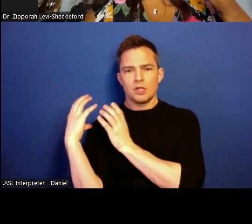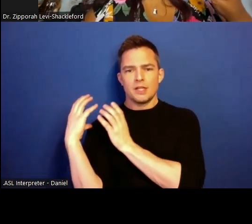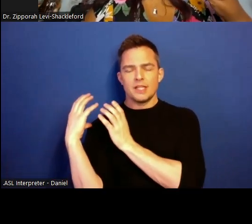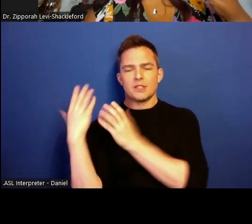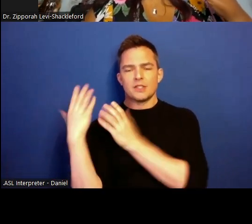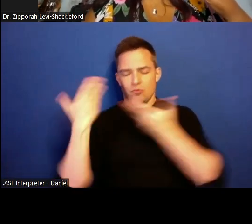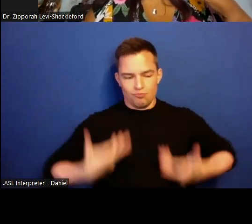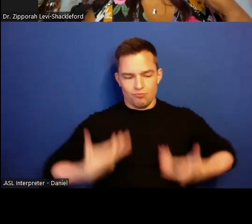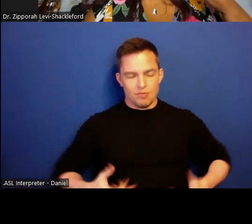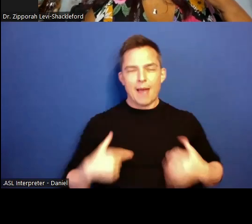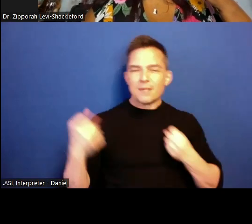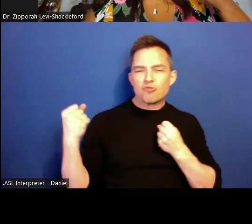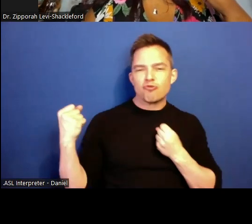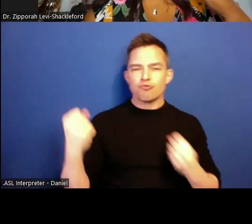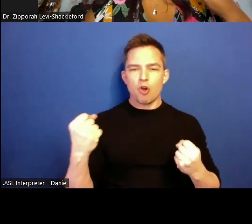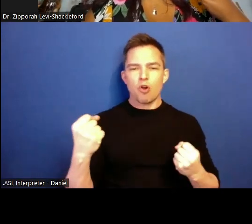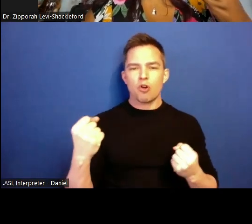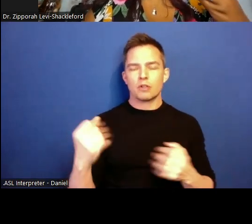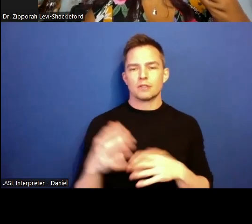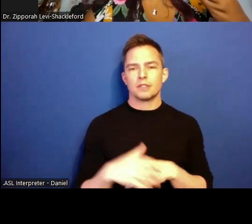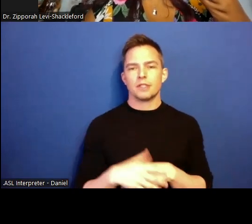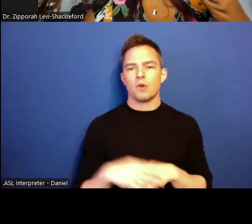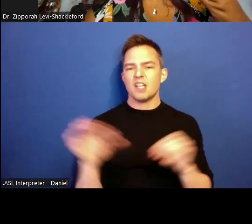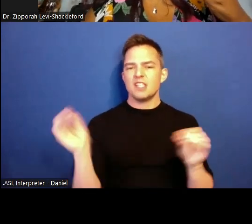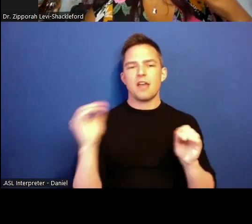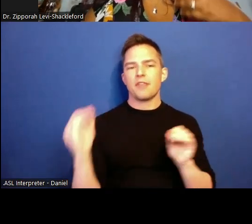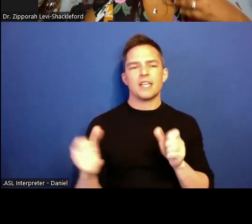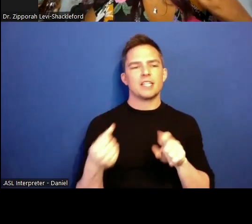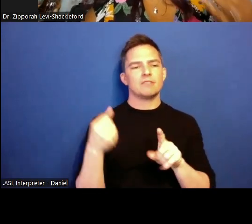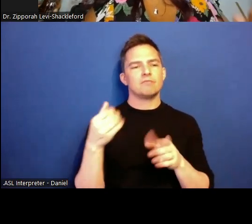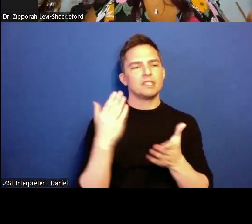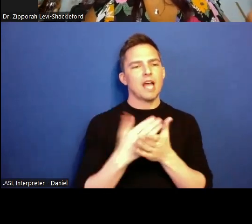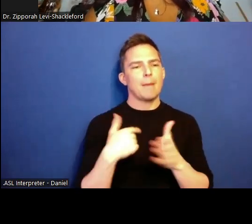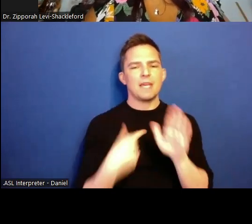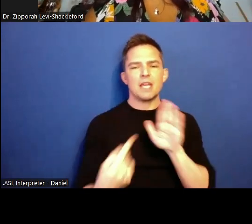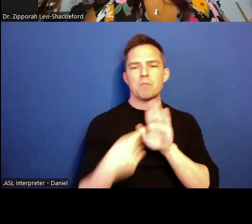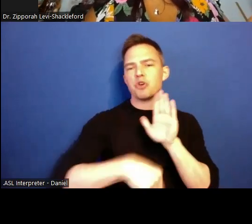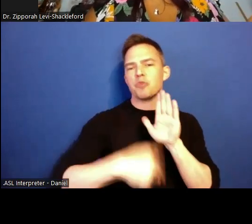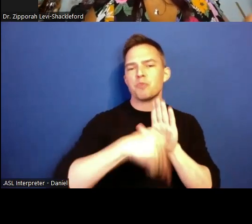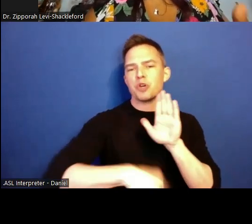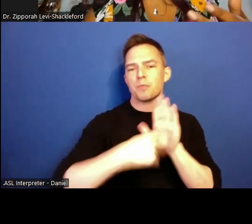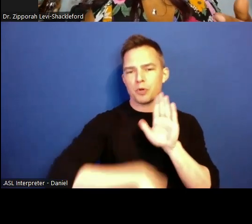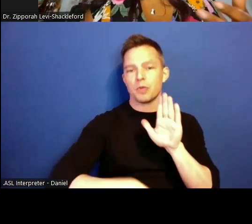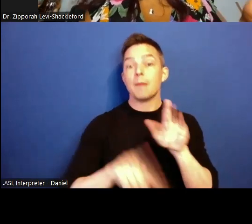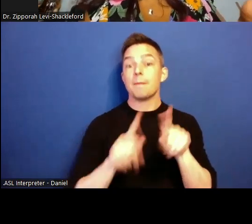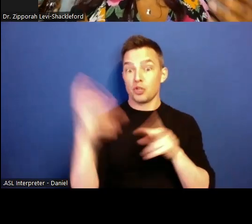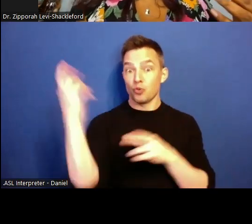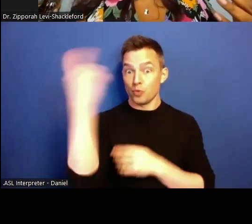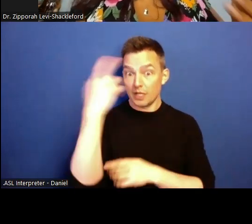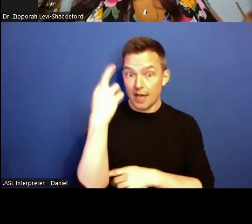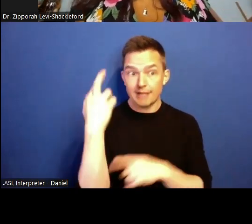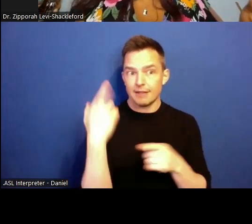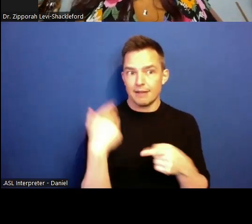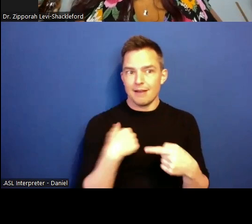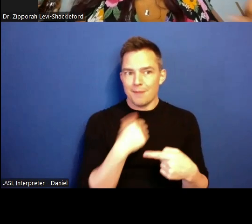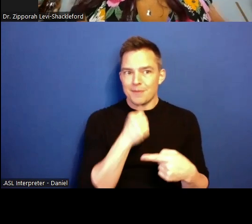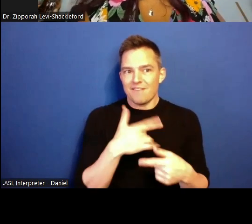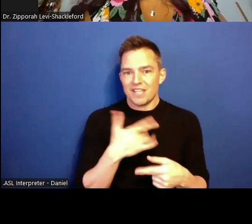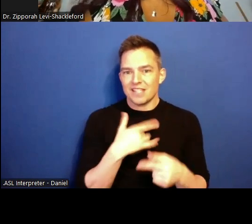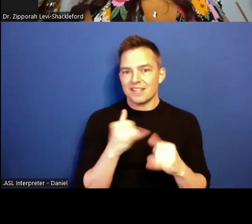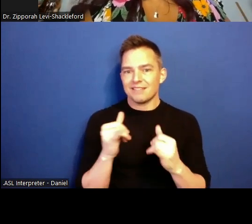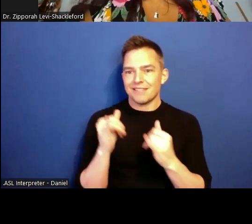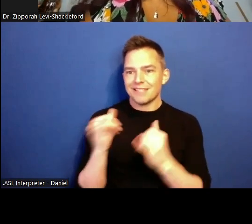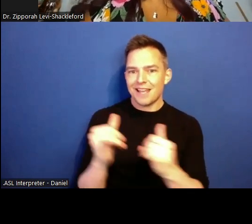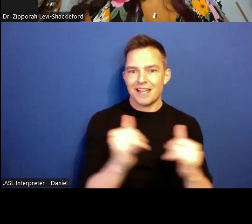being strong and, nothing can stop you. But then when you start to realize that you're not feeling the same way,